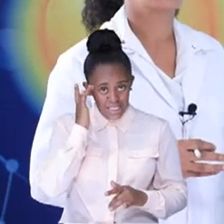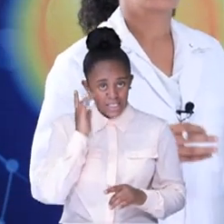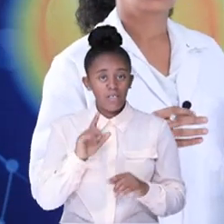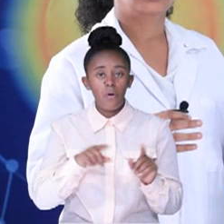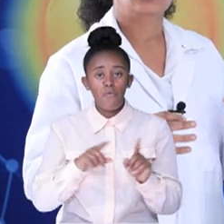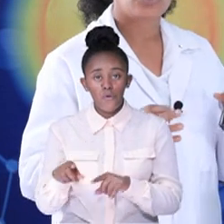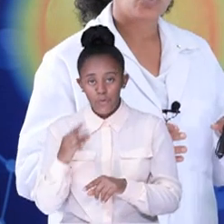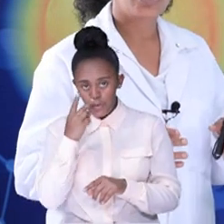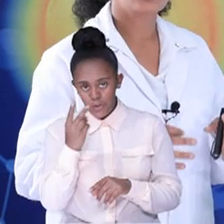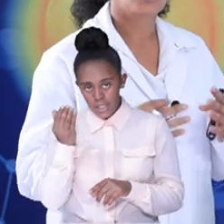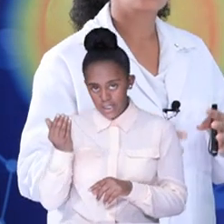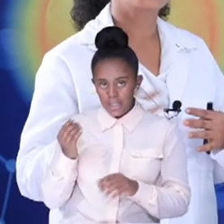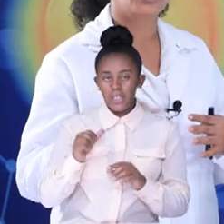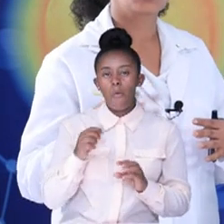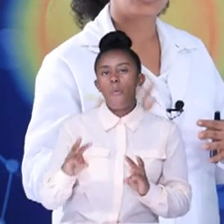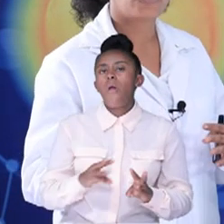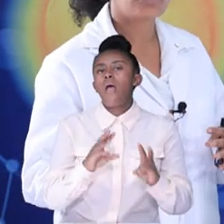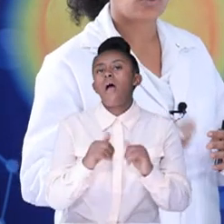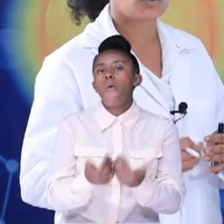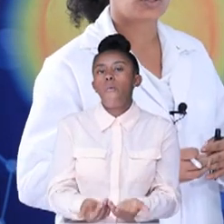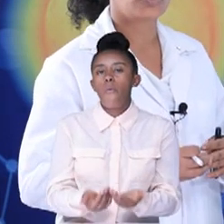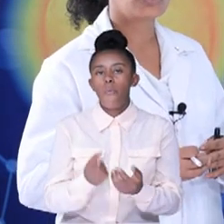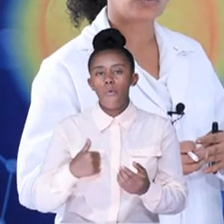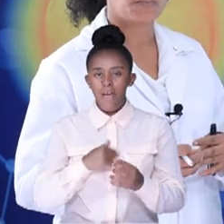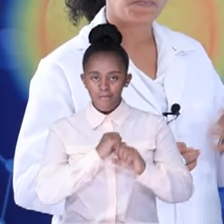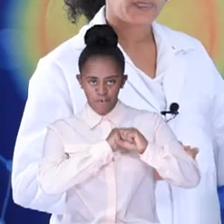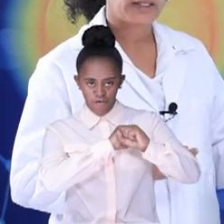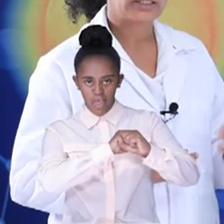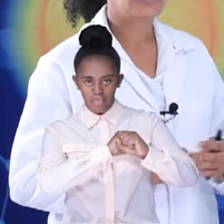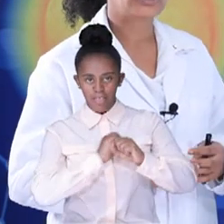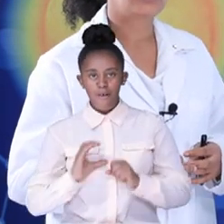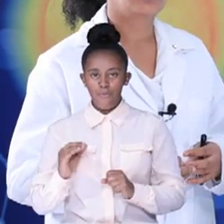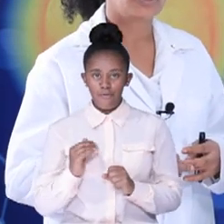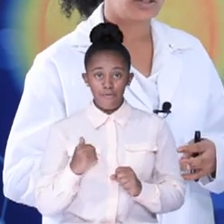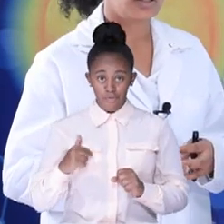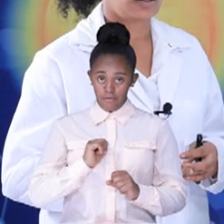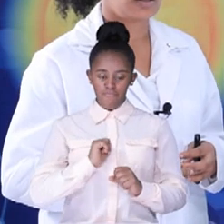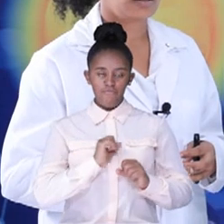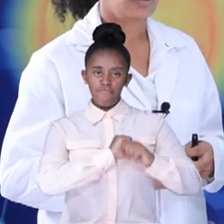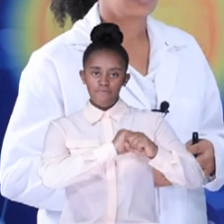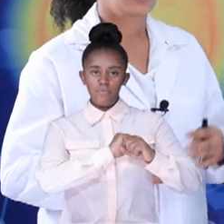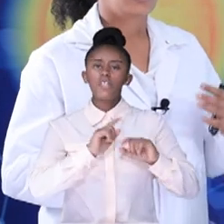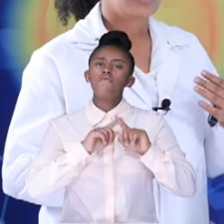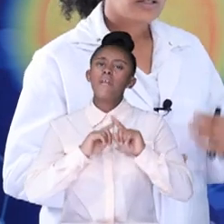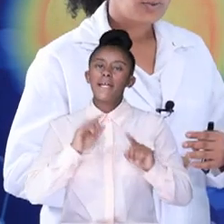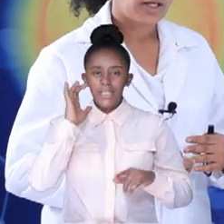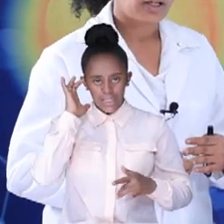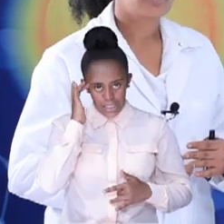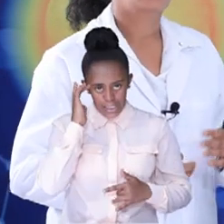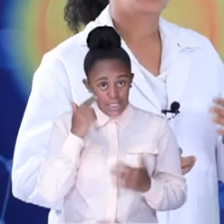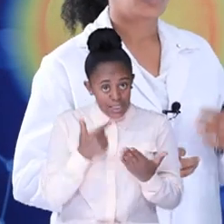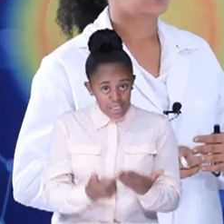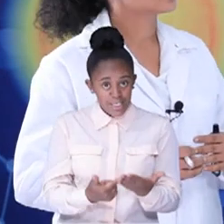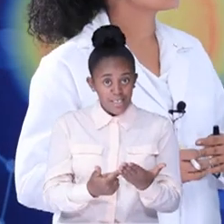seen the way how we can prevent ourselves from different diseases. In this